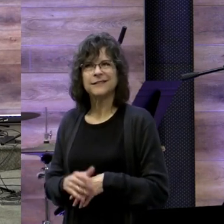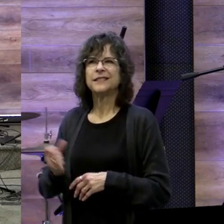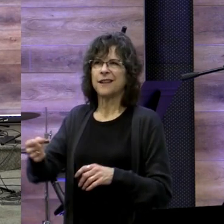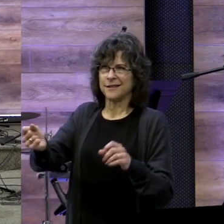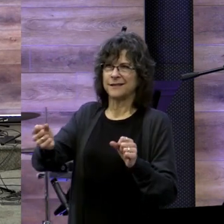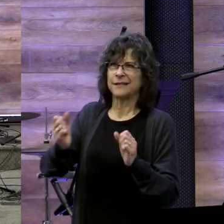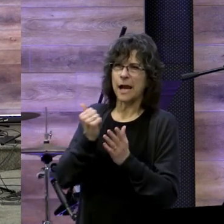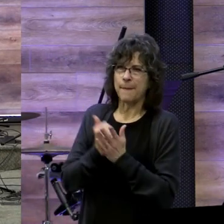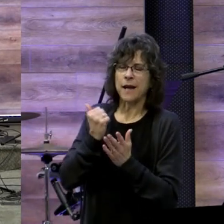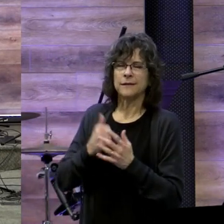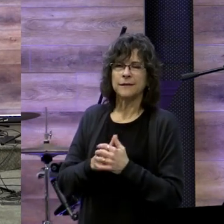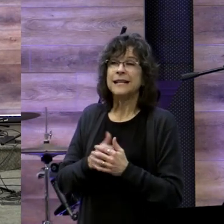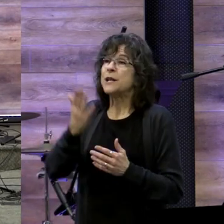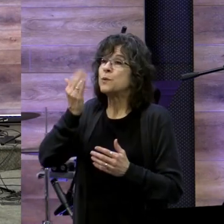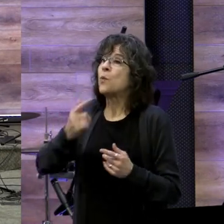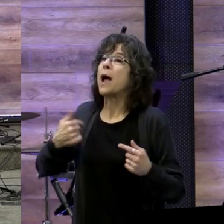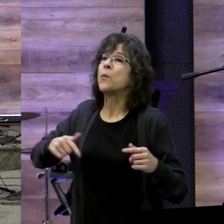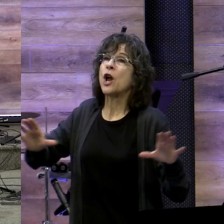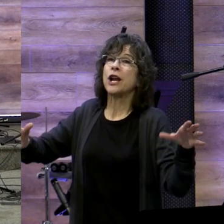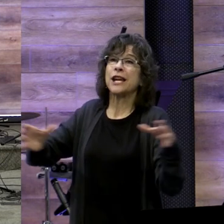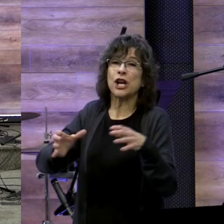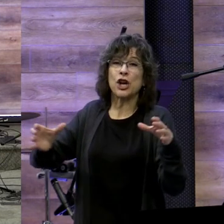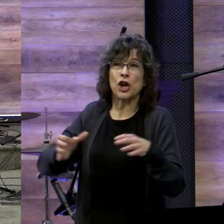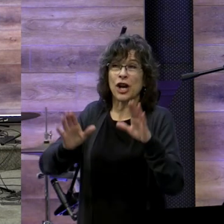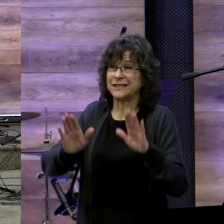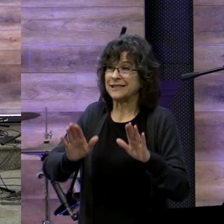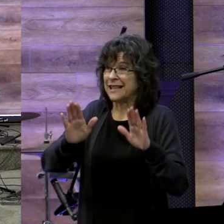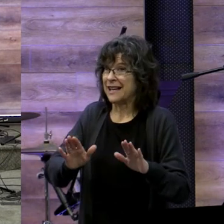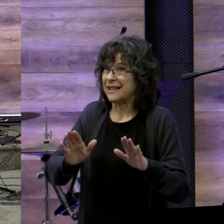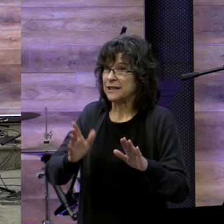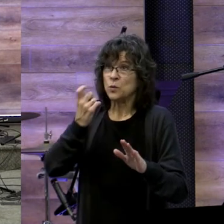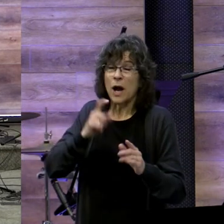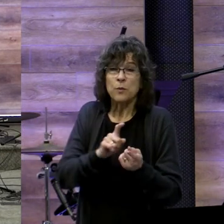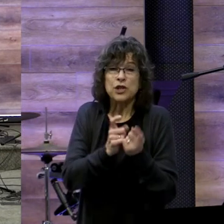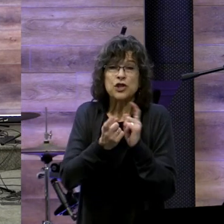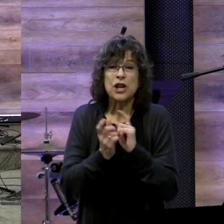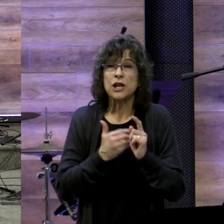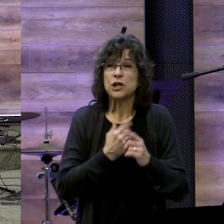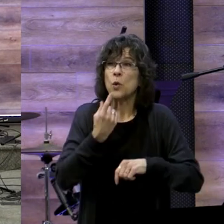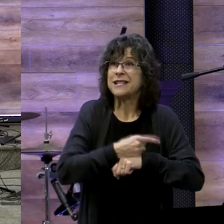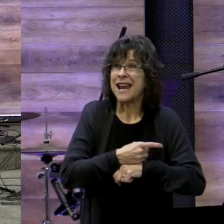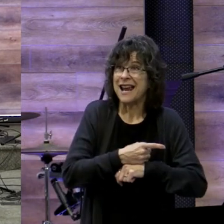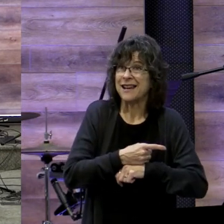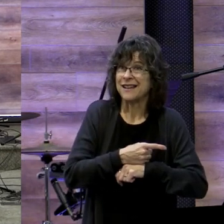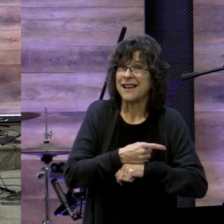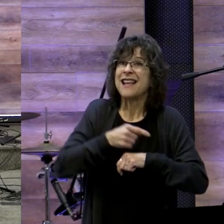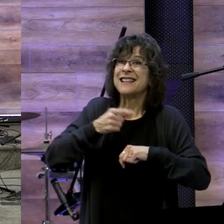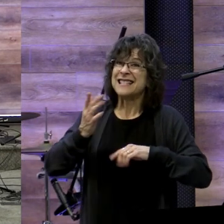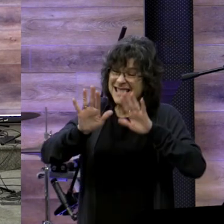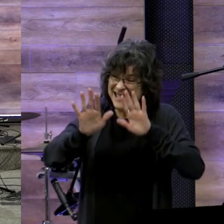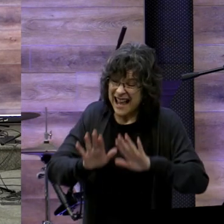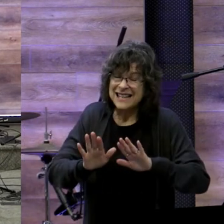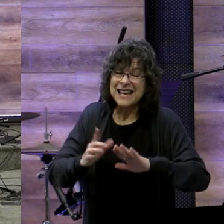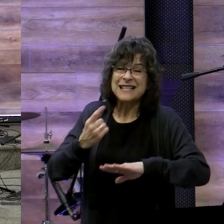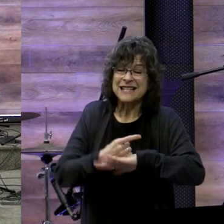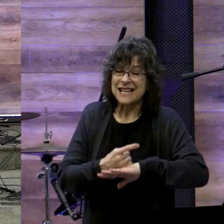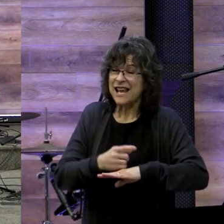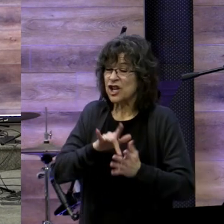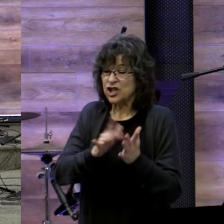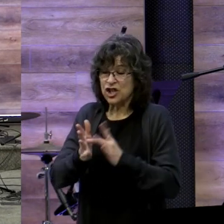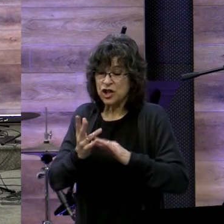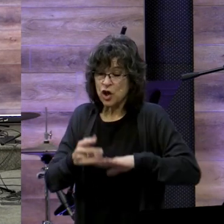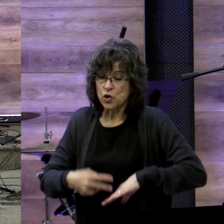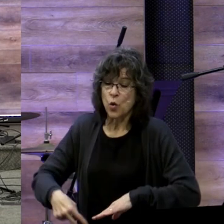on Sundays. It's why we switched our day of worship. Because Jesus rose from death on Sunday. Jesus is